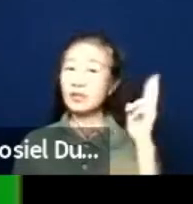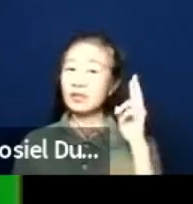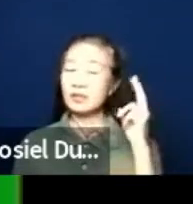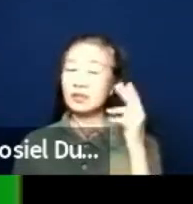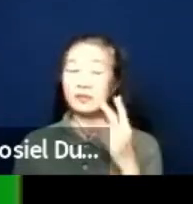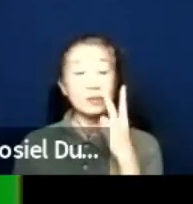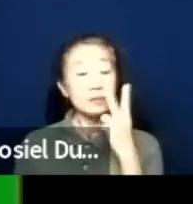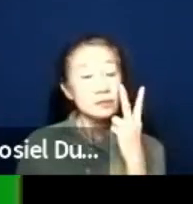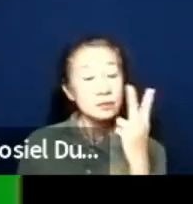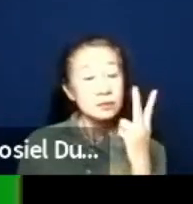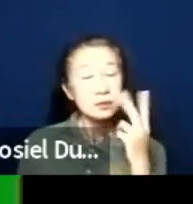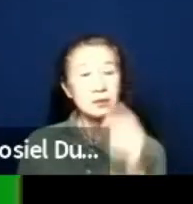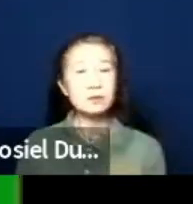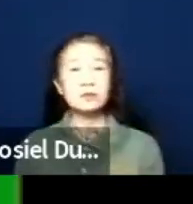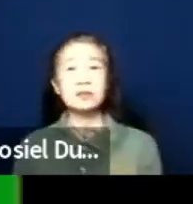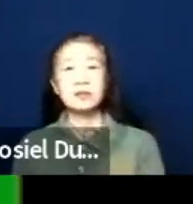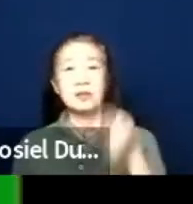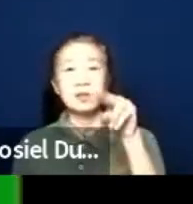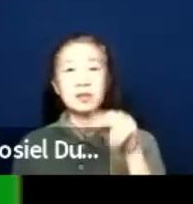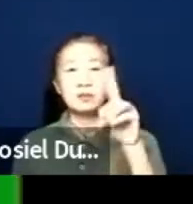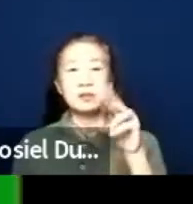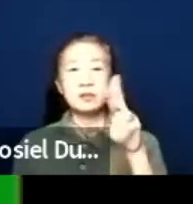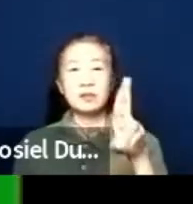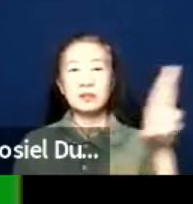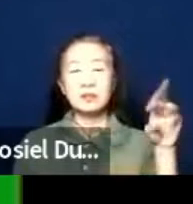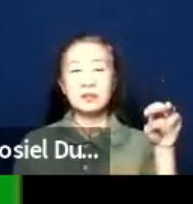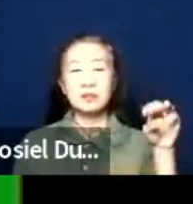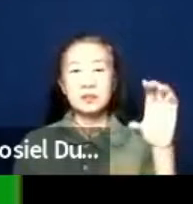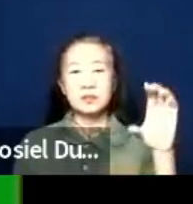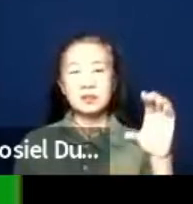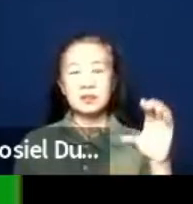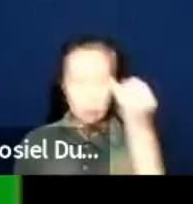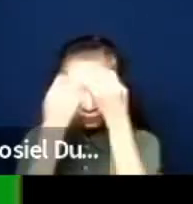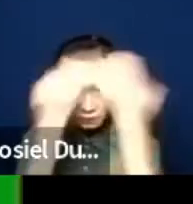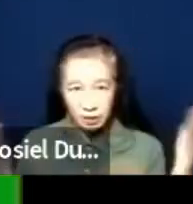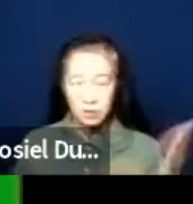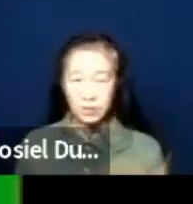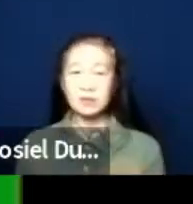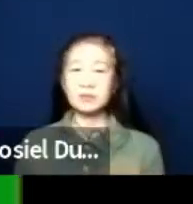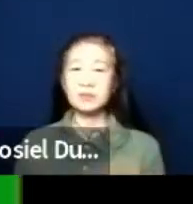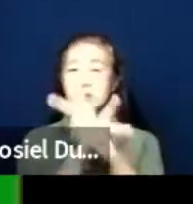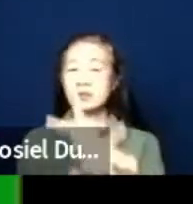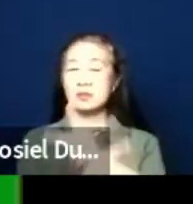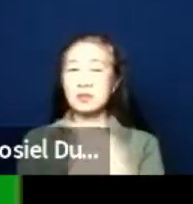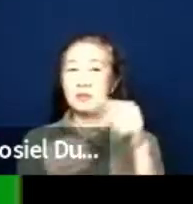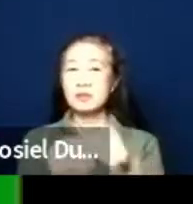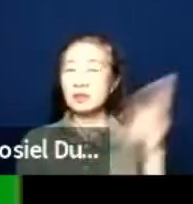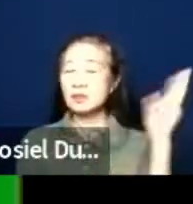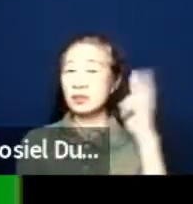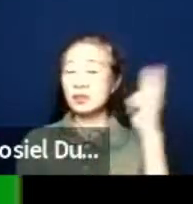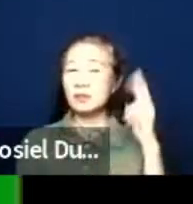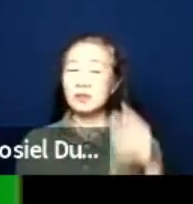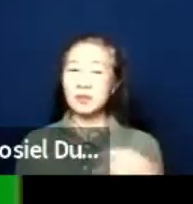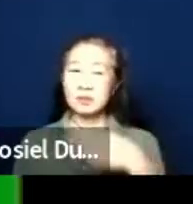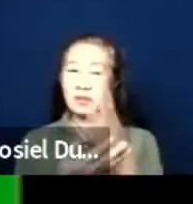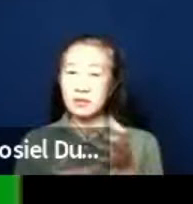monitor NDRRMC updates through text. So with regards to radio, of course, there's